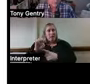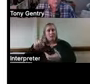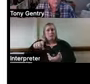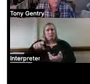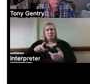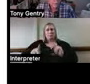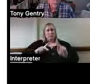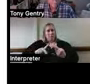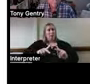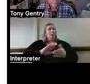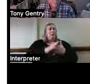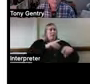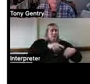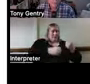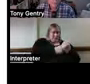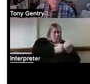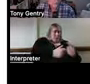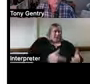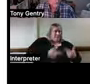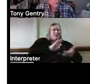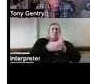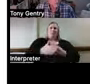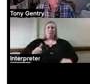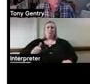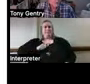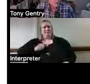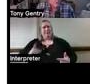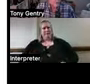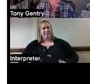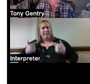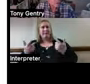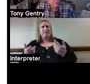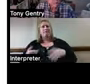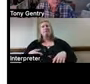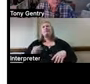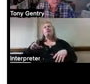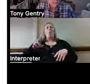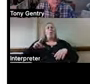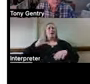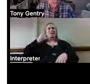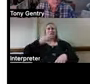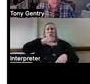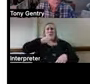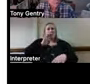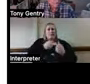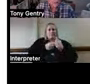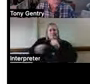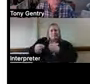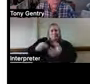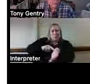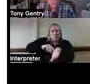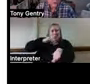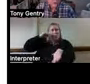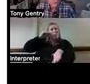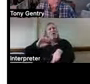to independent living, anyone who is at emerging risk of nursing home placement, and really any other